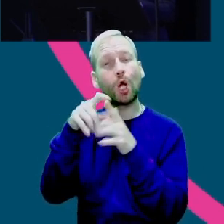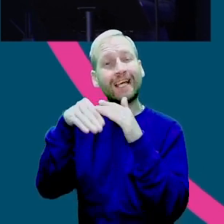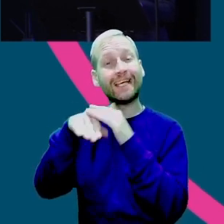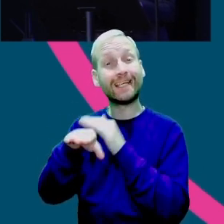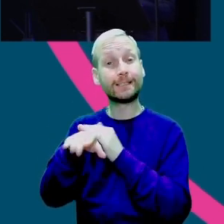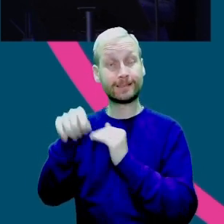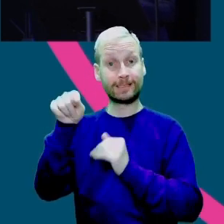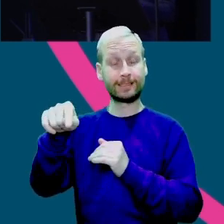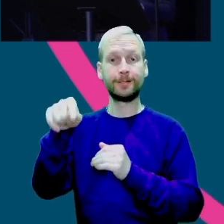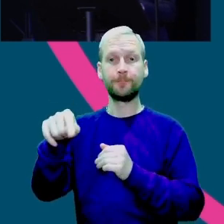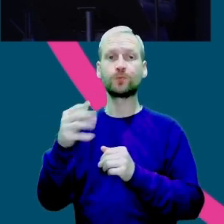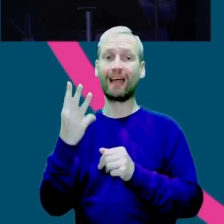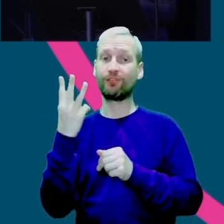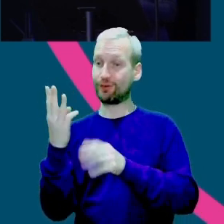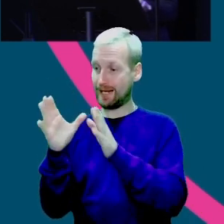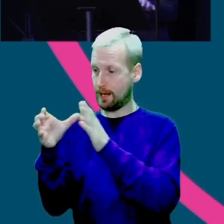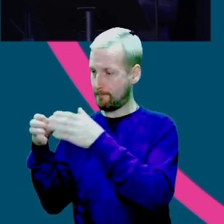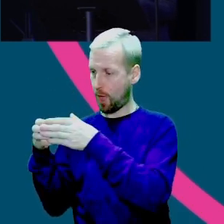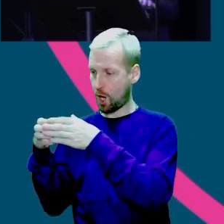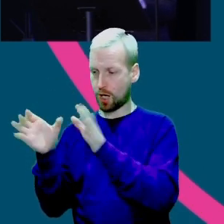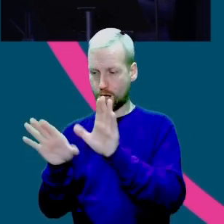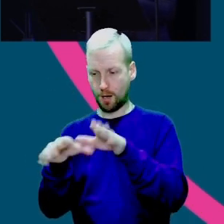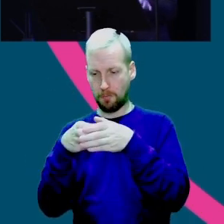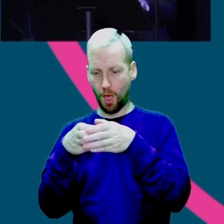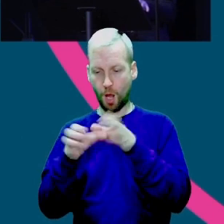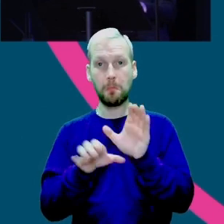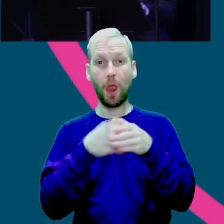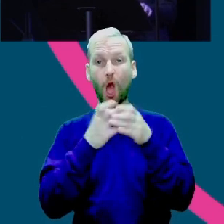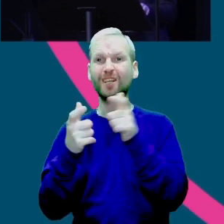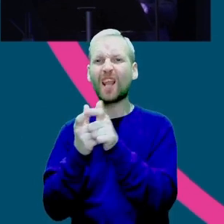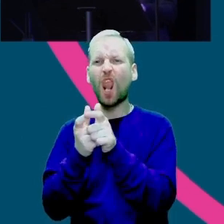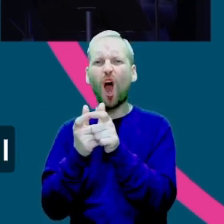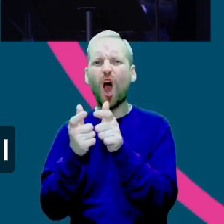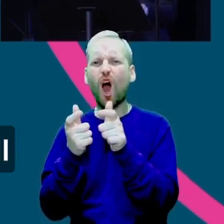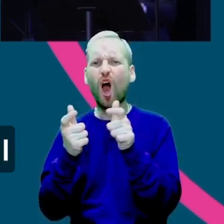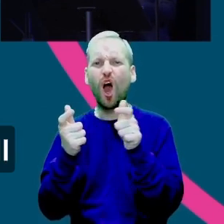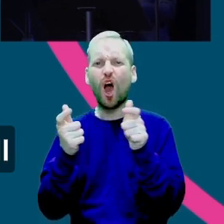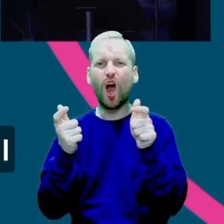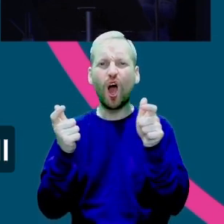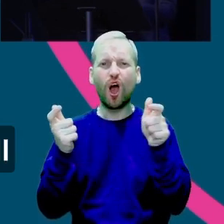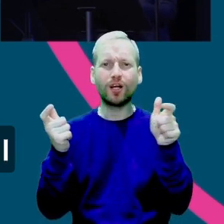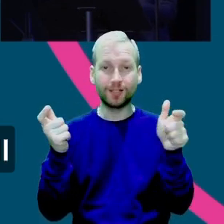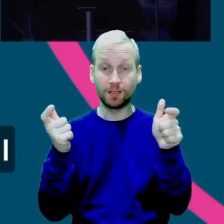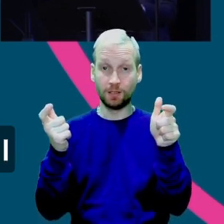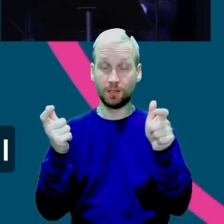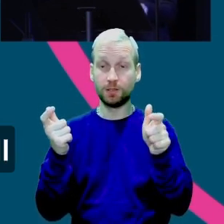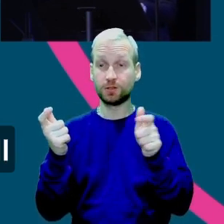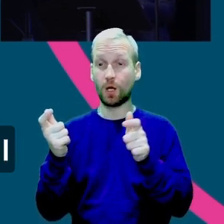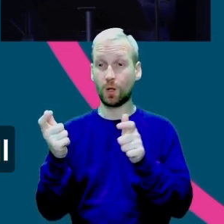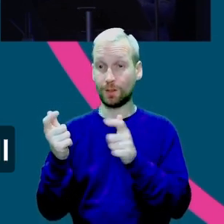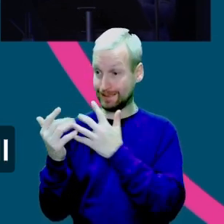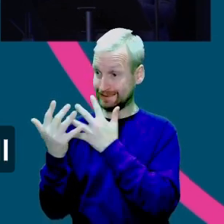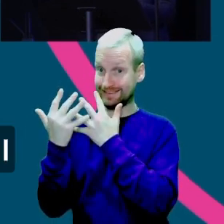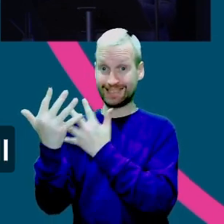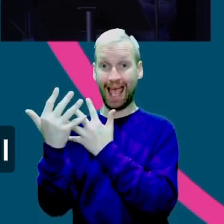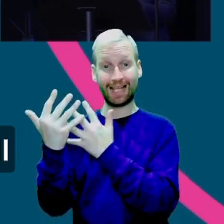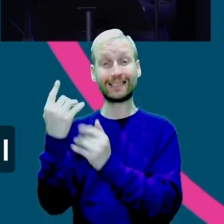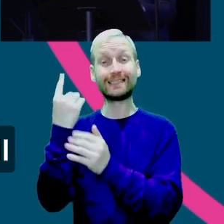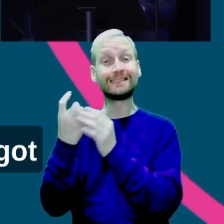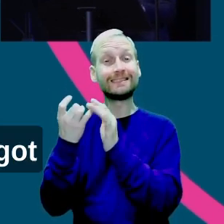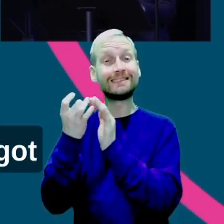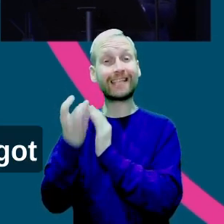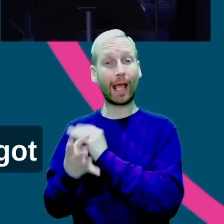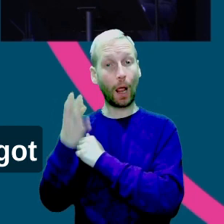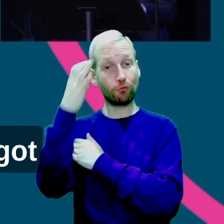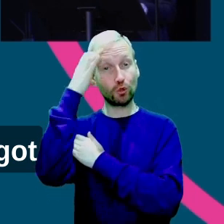is arranged in 3 blocks, because it is quite a long, thin structure. So the first block of 10 single rooms, and